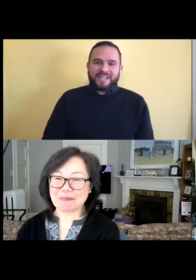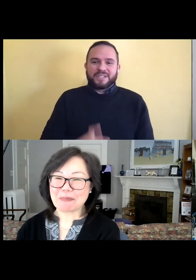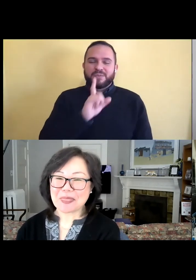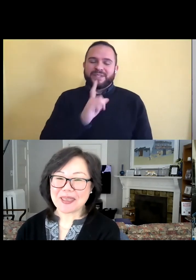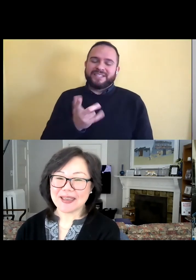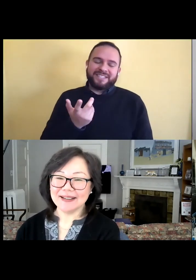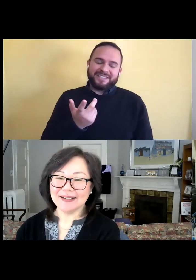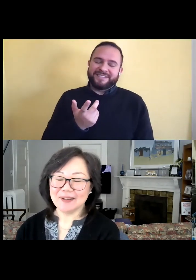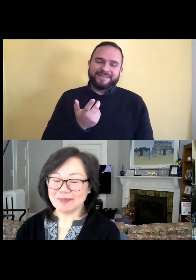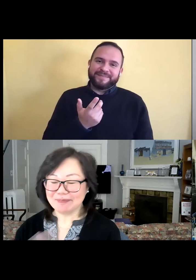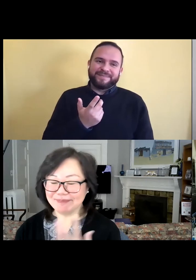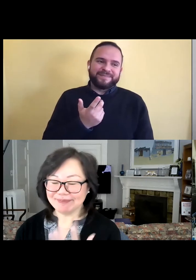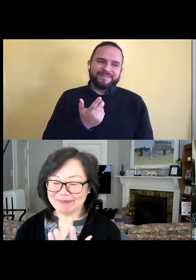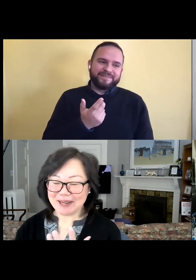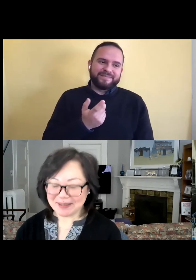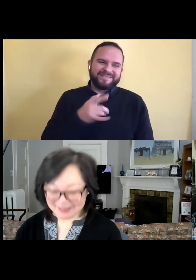my